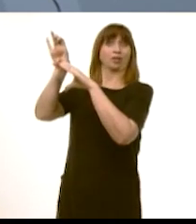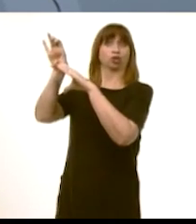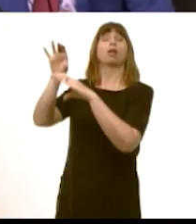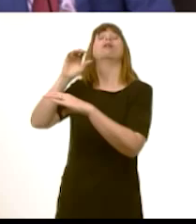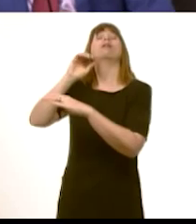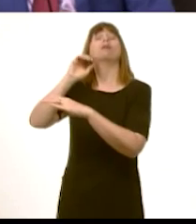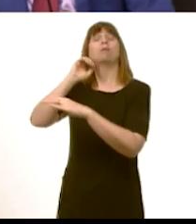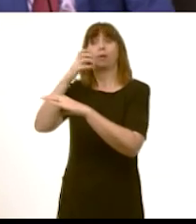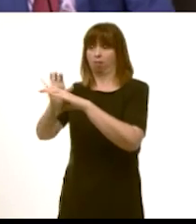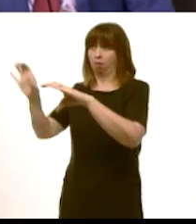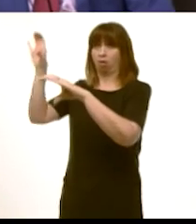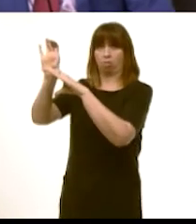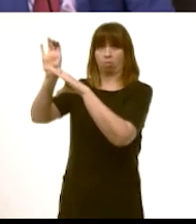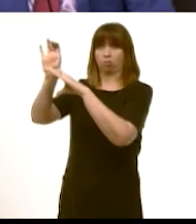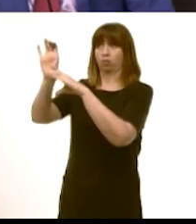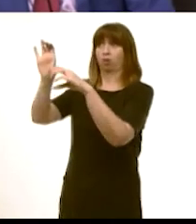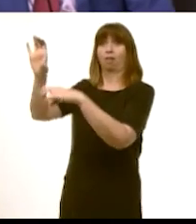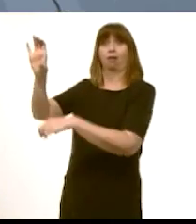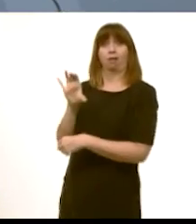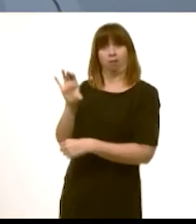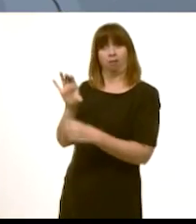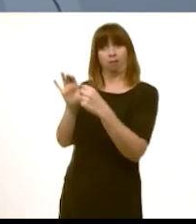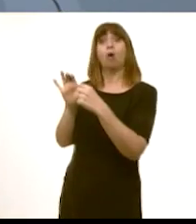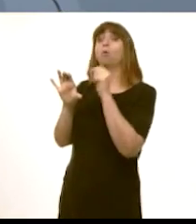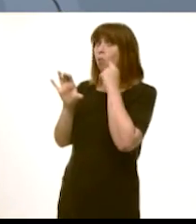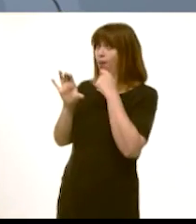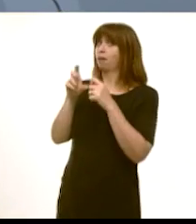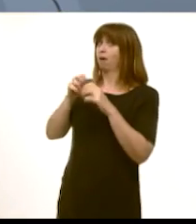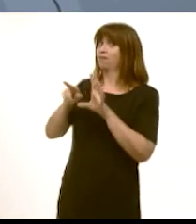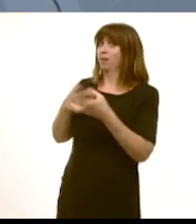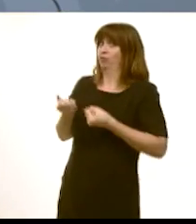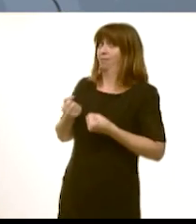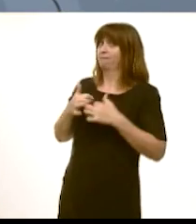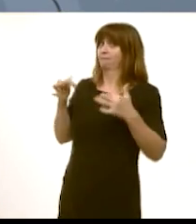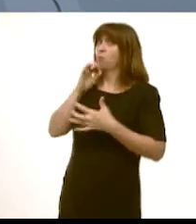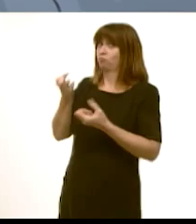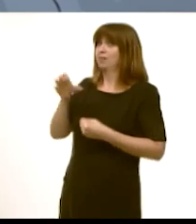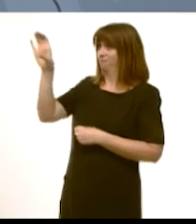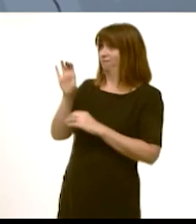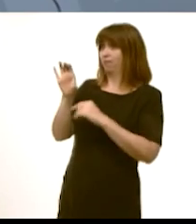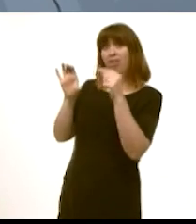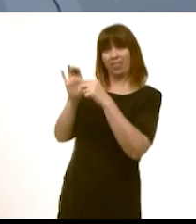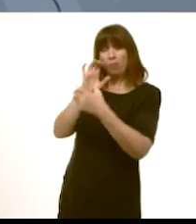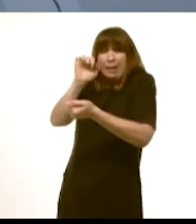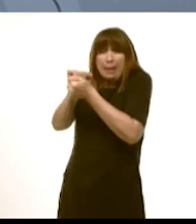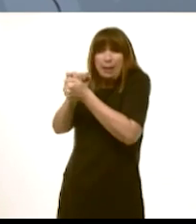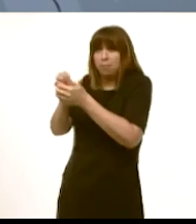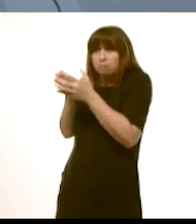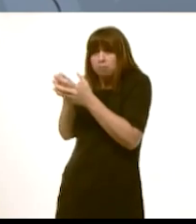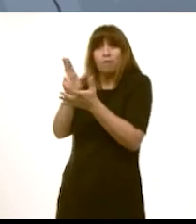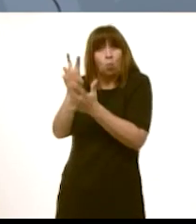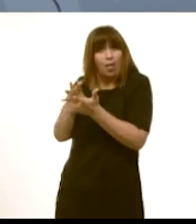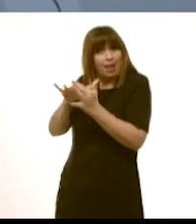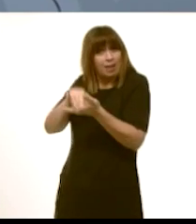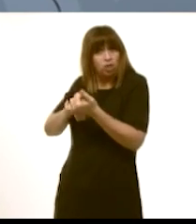there is a consequential, because that consequential will come down to Cardiff Bay, will you protect that money for the Welsh NHS? It's